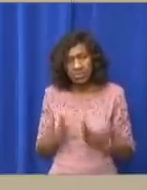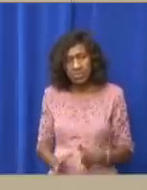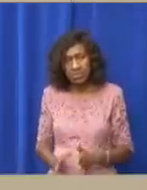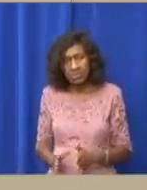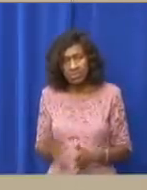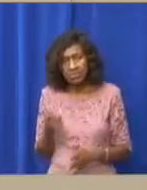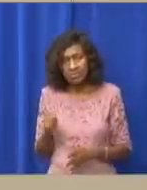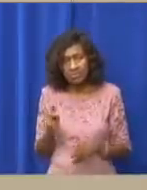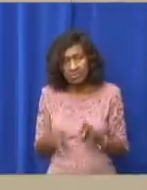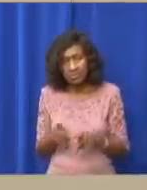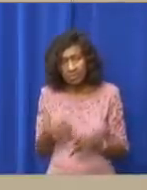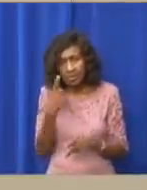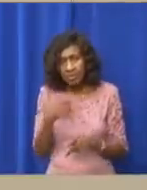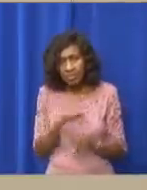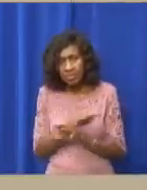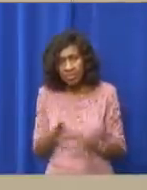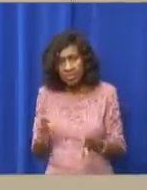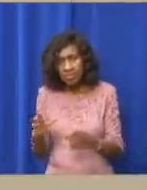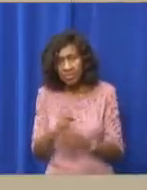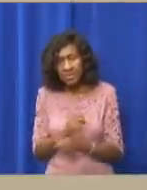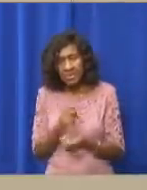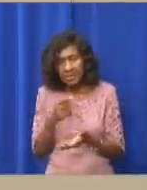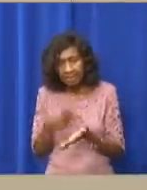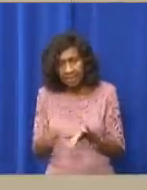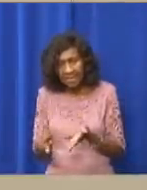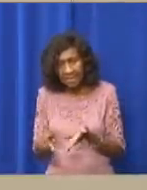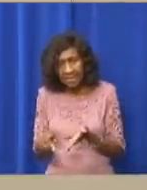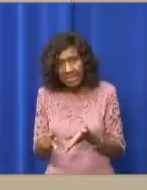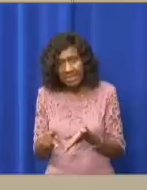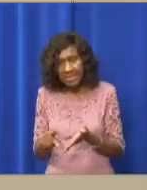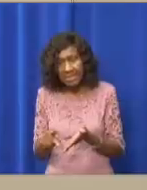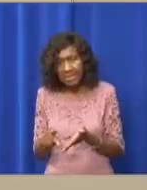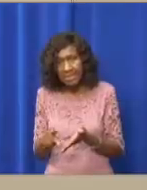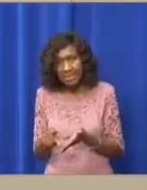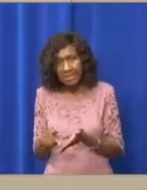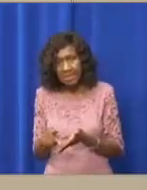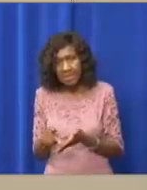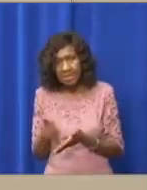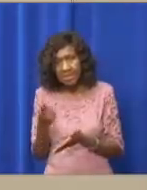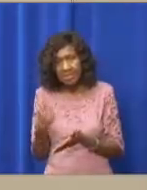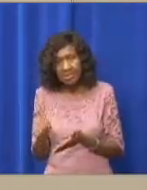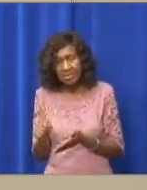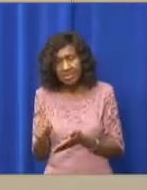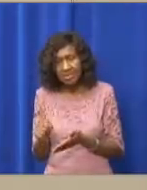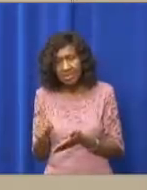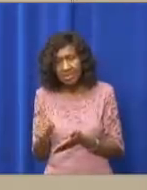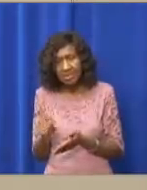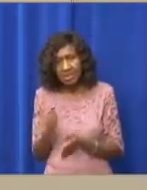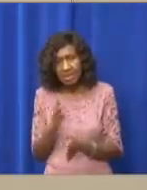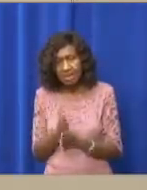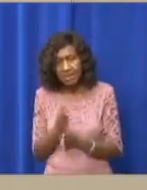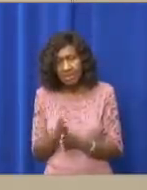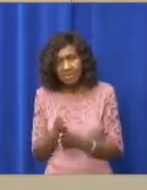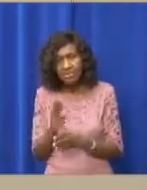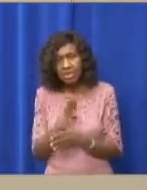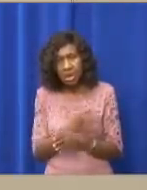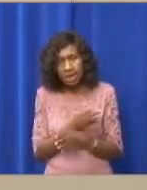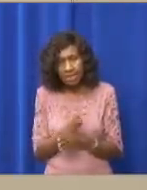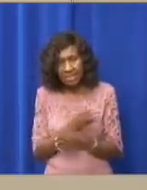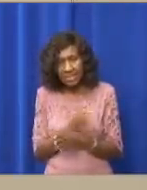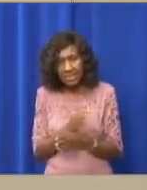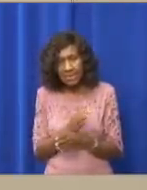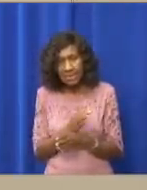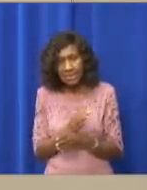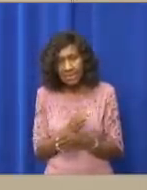about not being paid are employees of the bus transportation companies, or I know